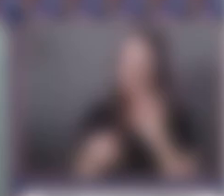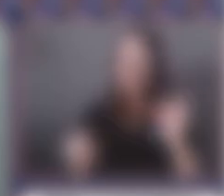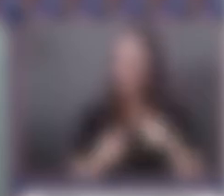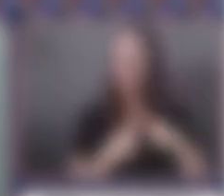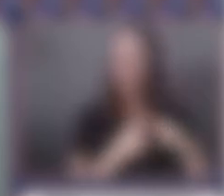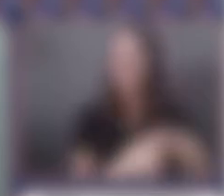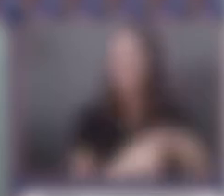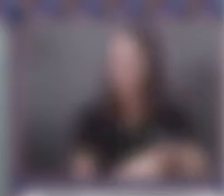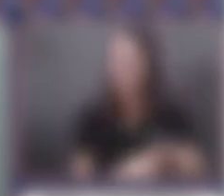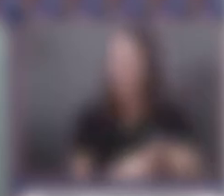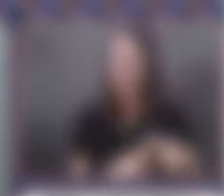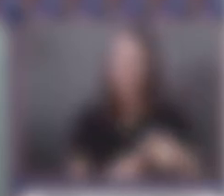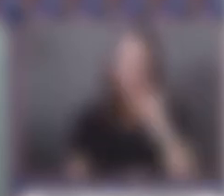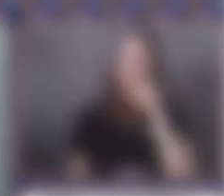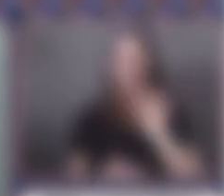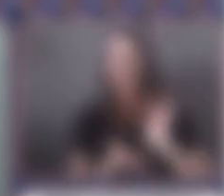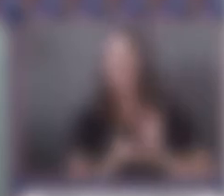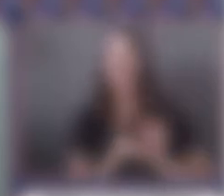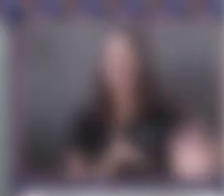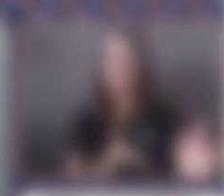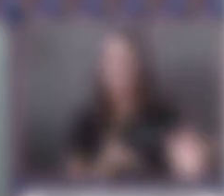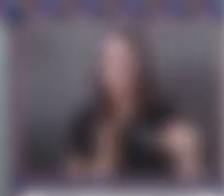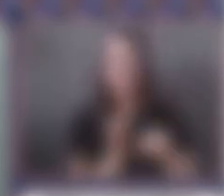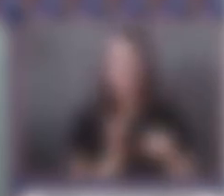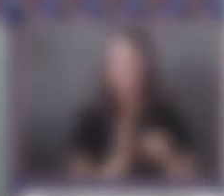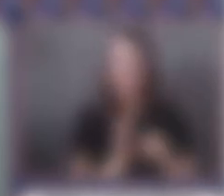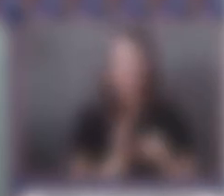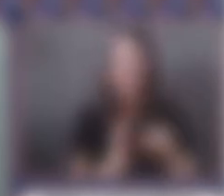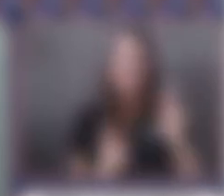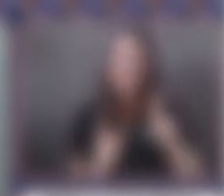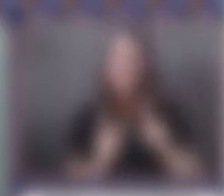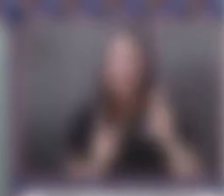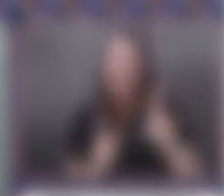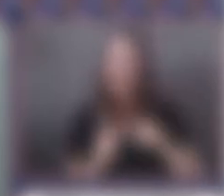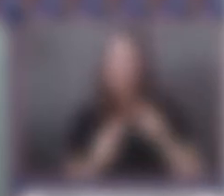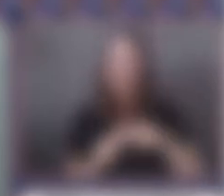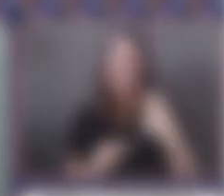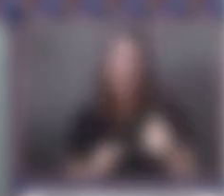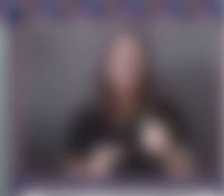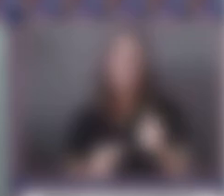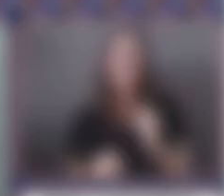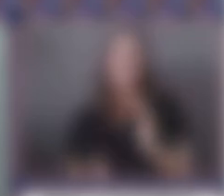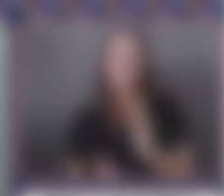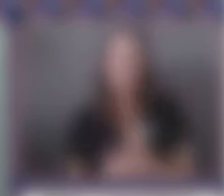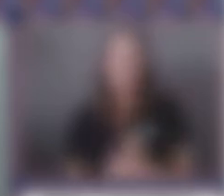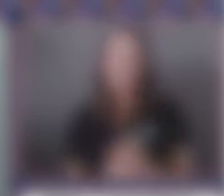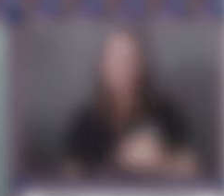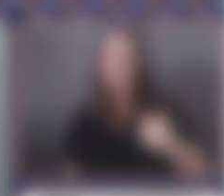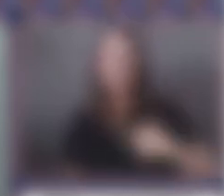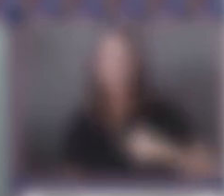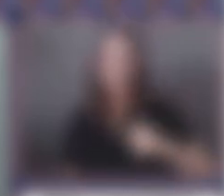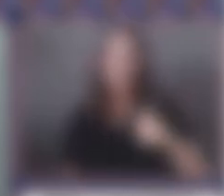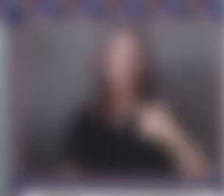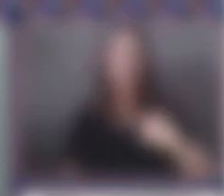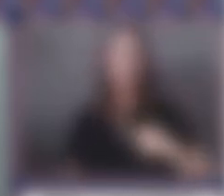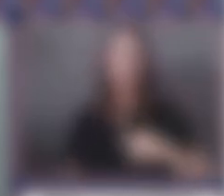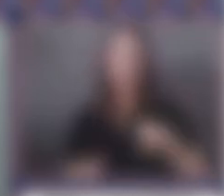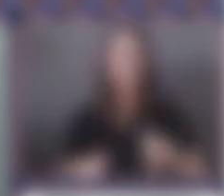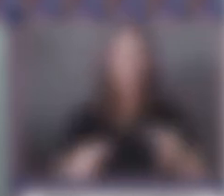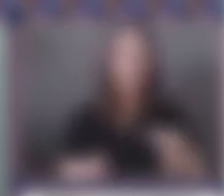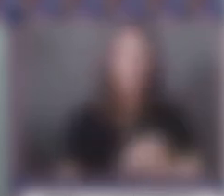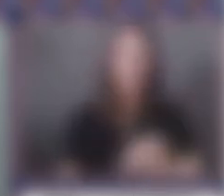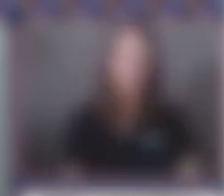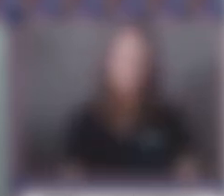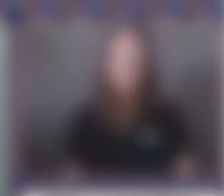reason for the delay in providing this information. The NDIA They will only revoke a participant's access if they're